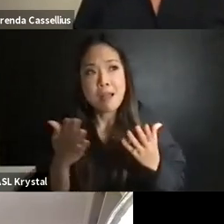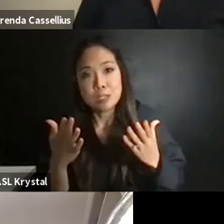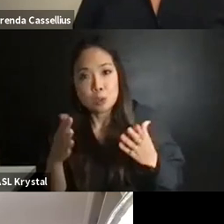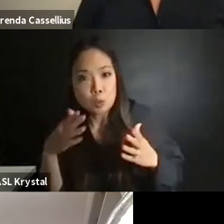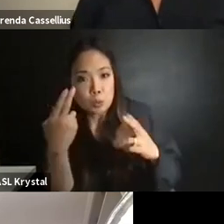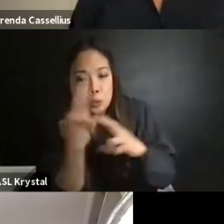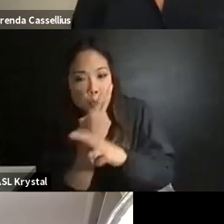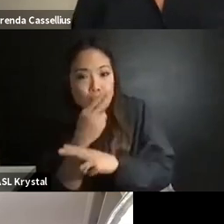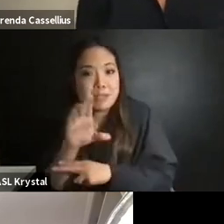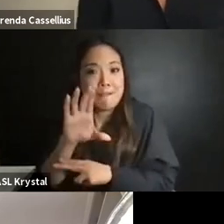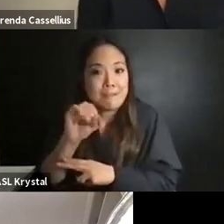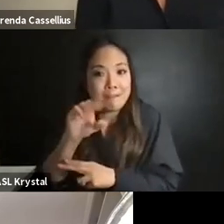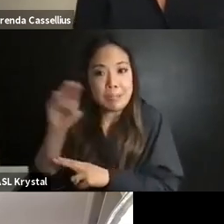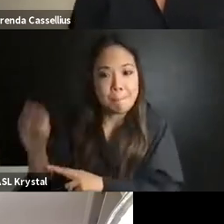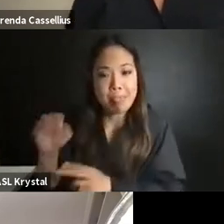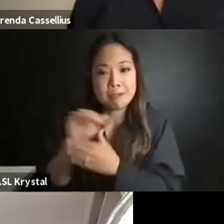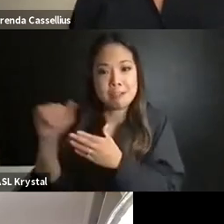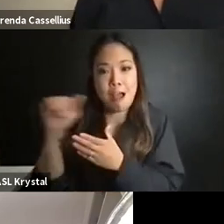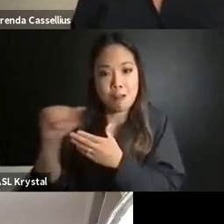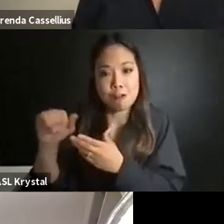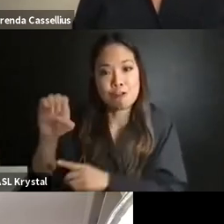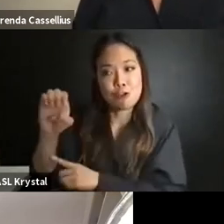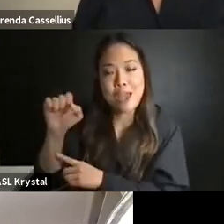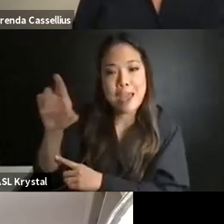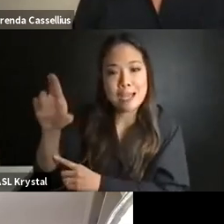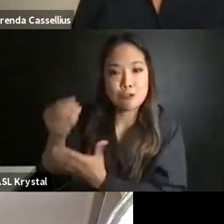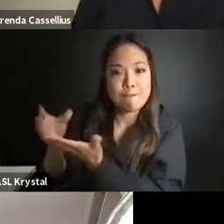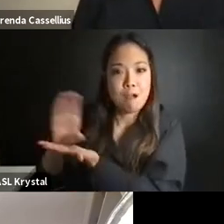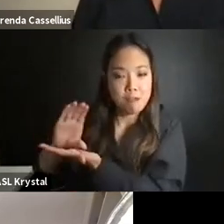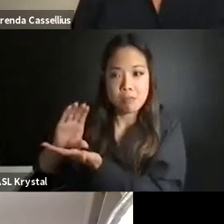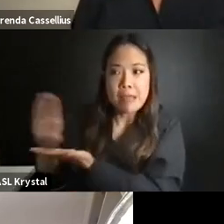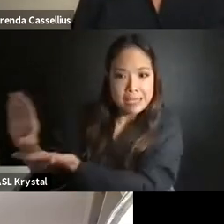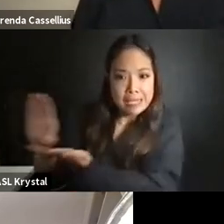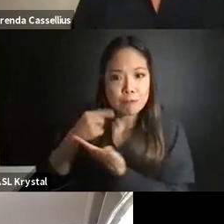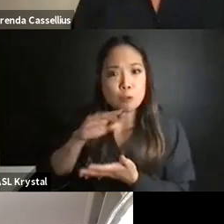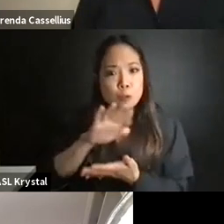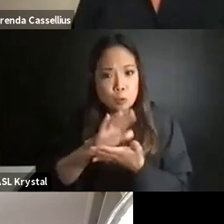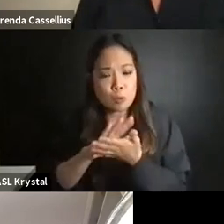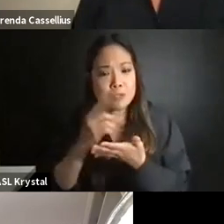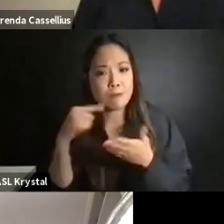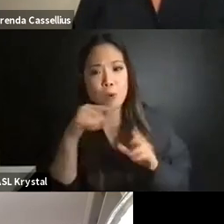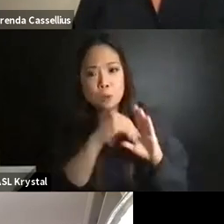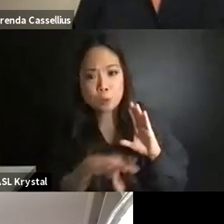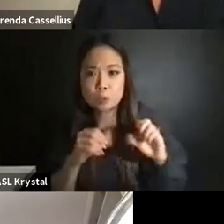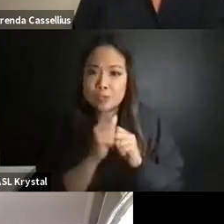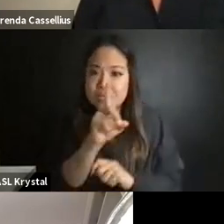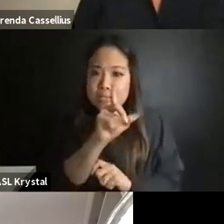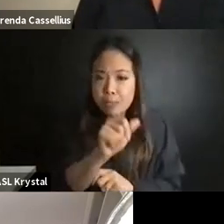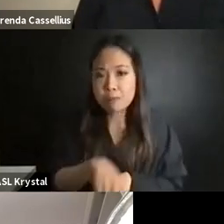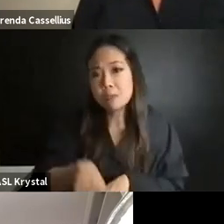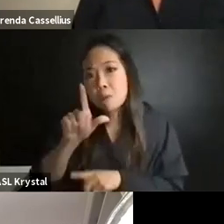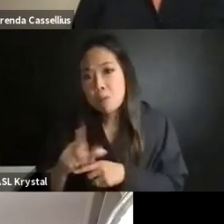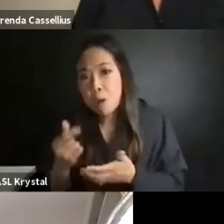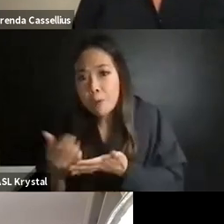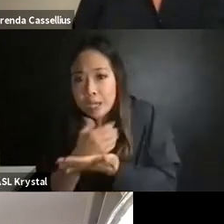dollars in esser funds that have been allocated to schools for english learners students with disabilities and low-income students i haven't